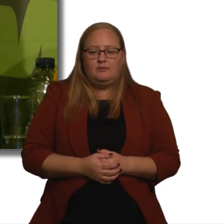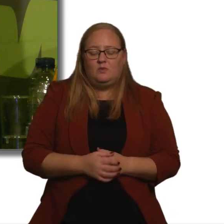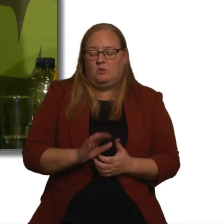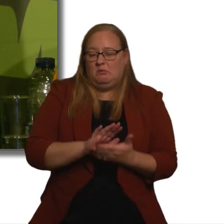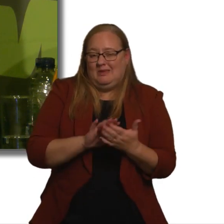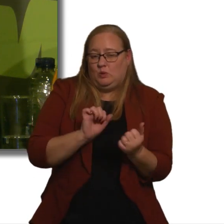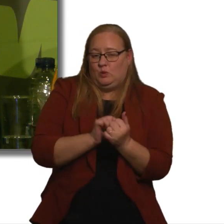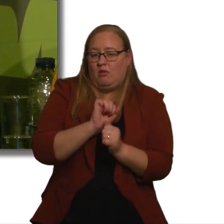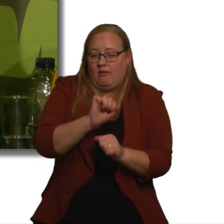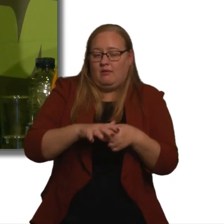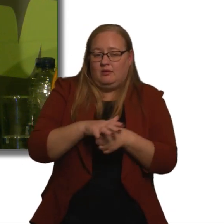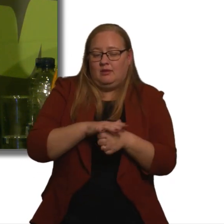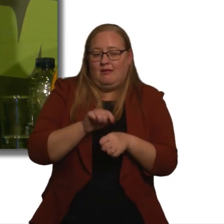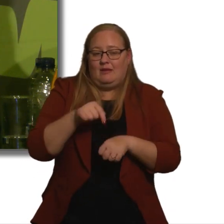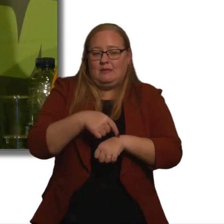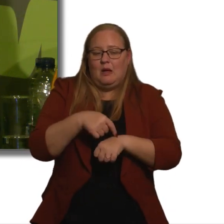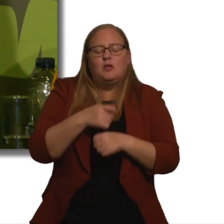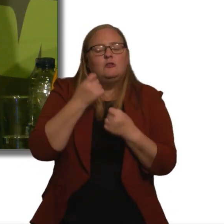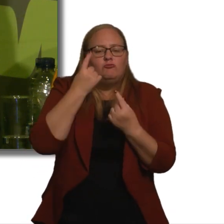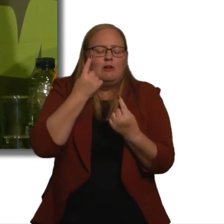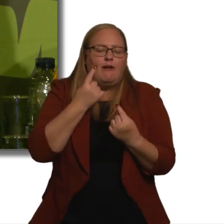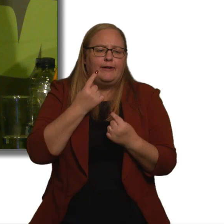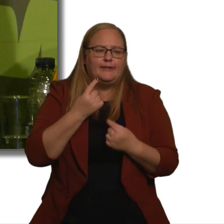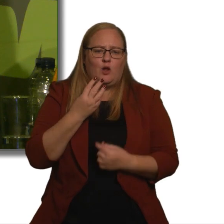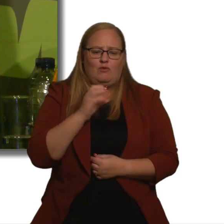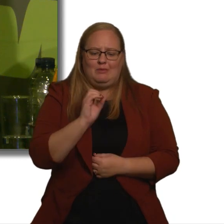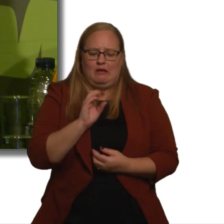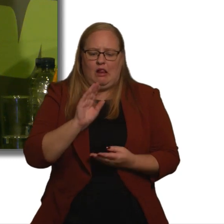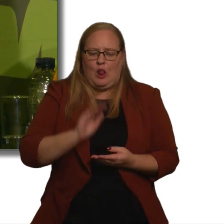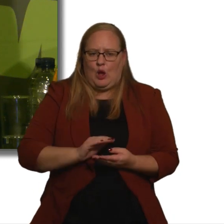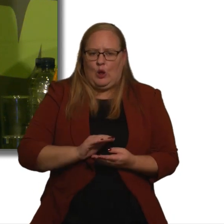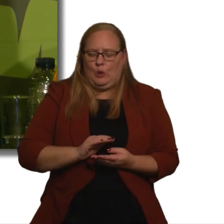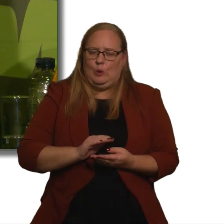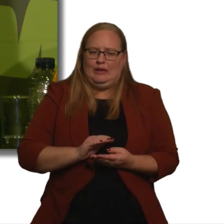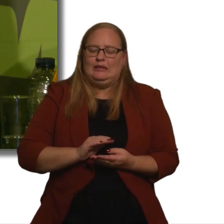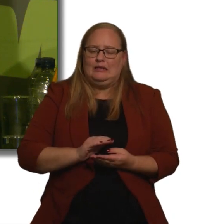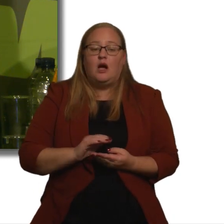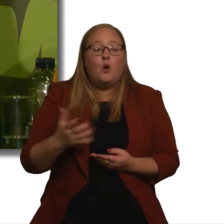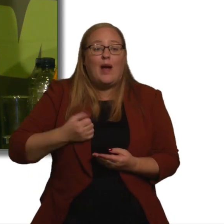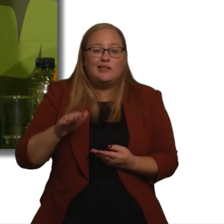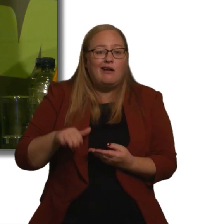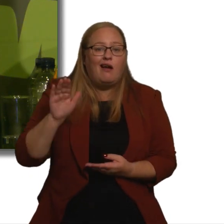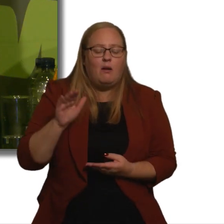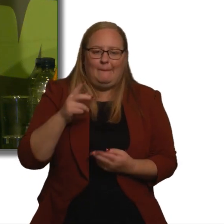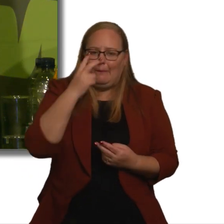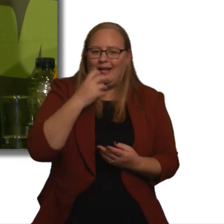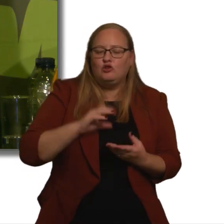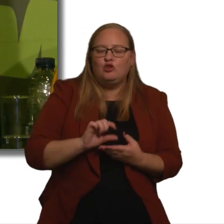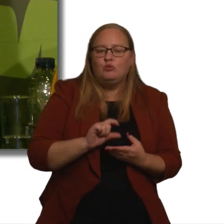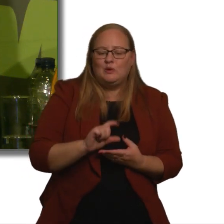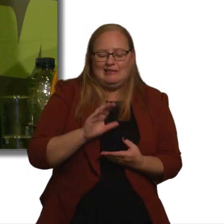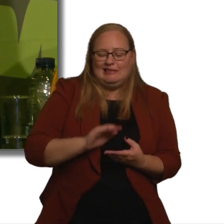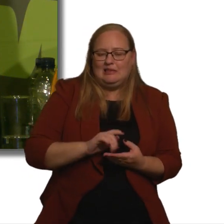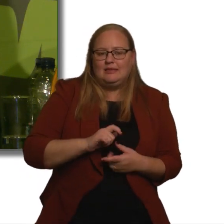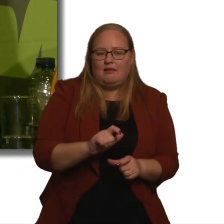do recognise it's low. We've moved everything else from low to upper quartile, and we plan, along